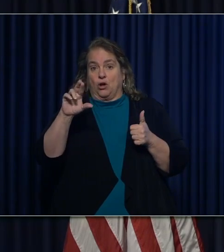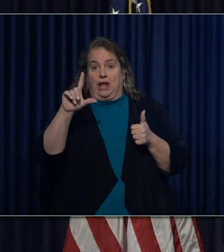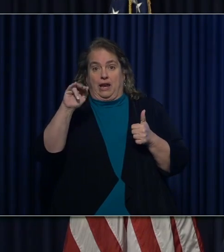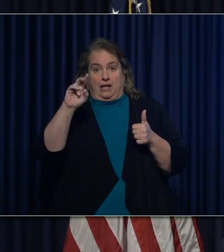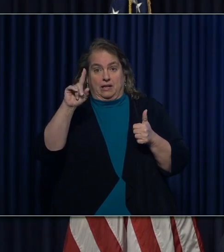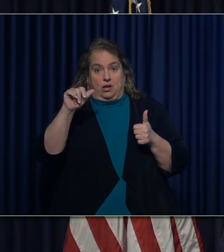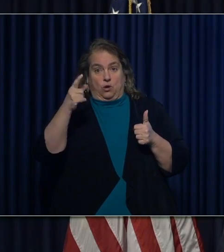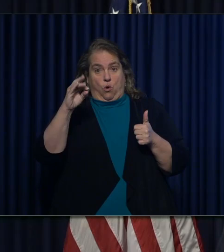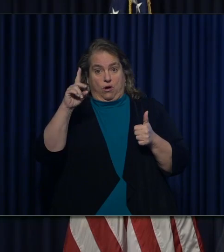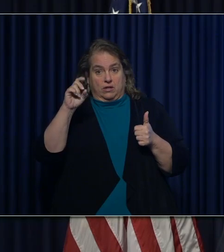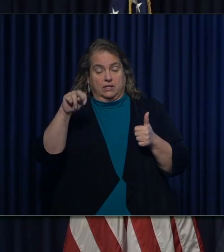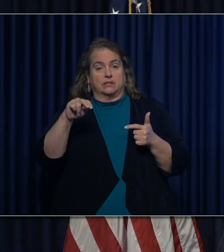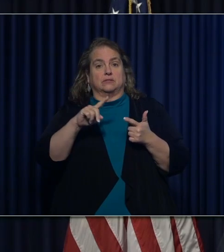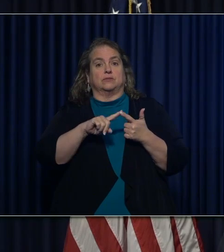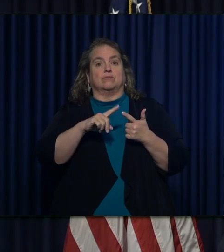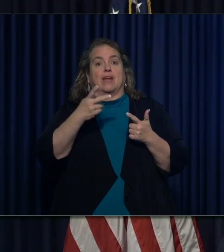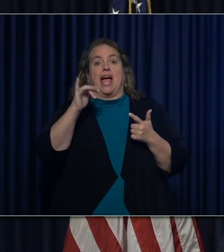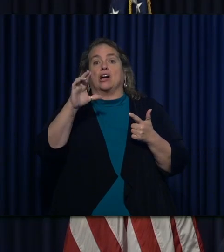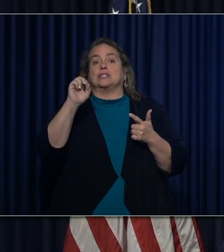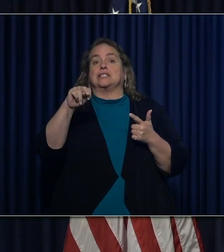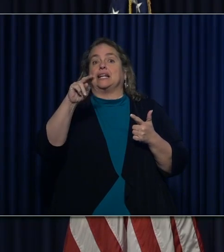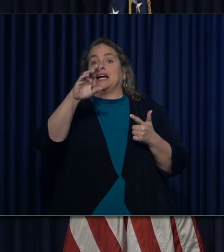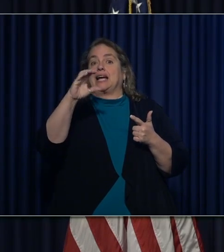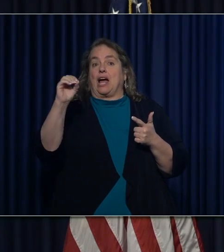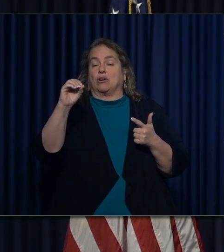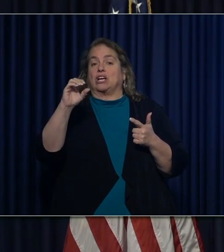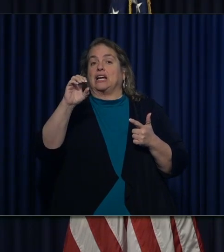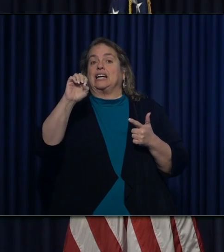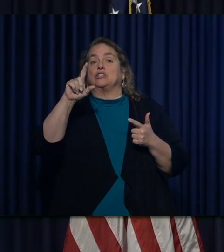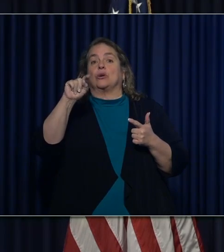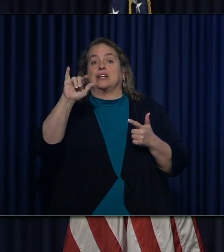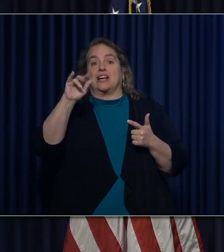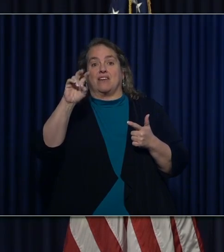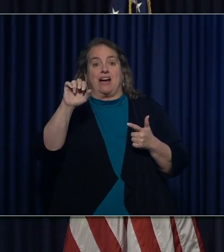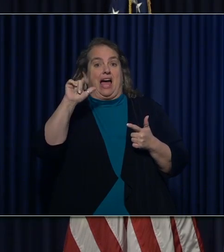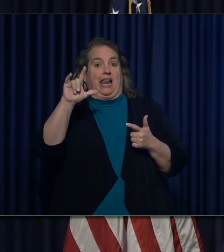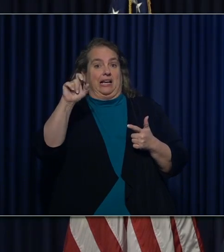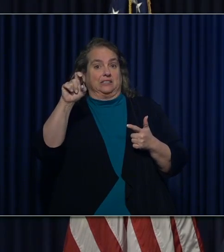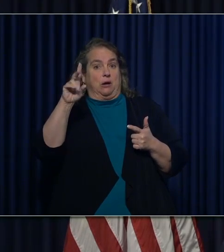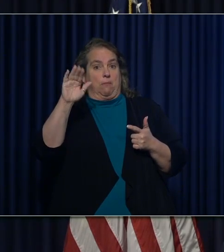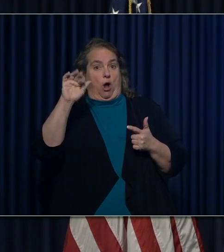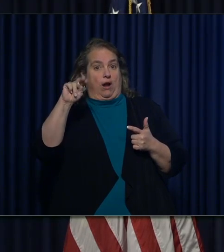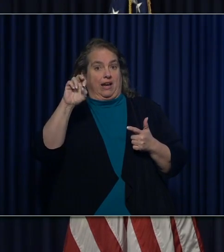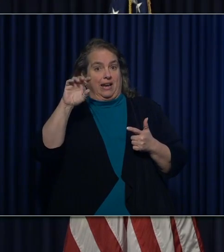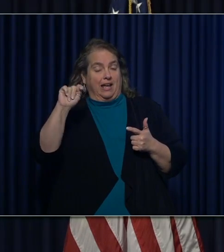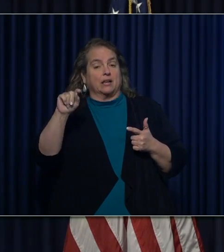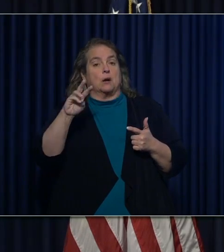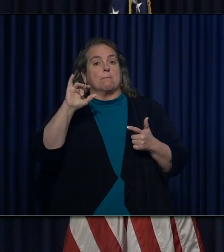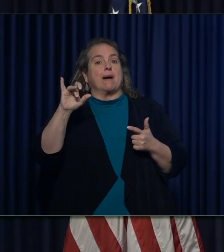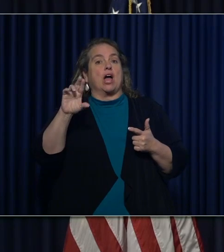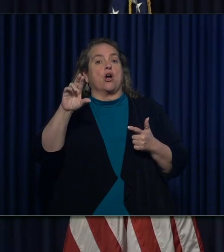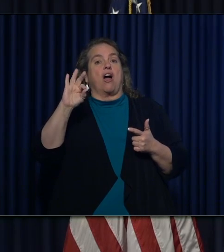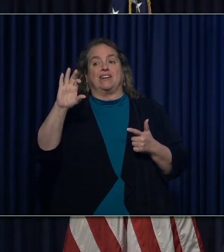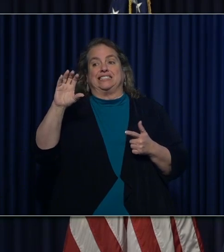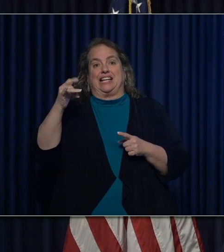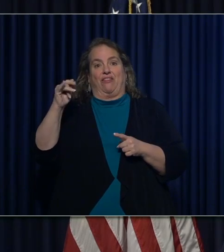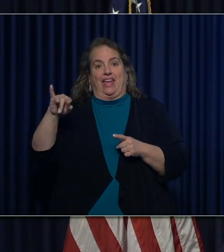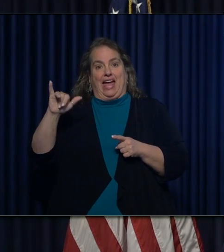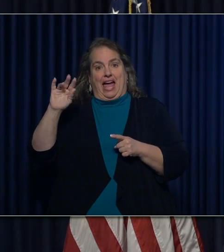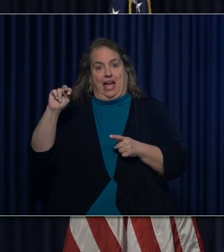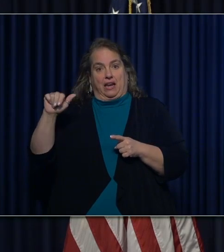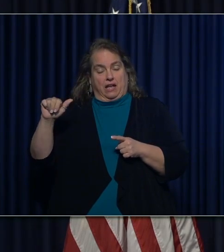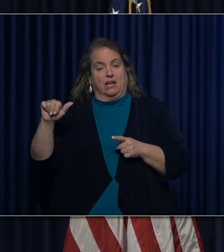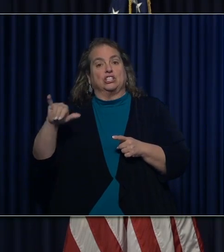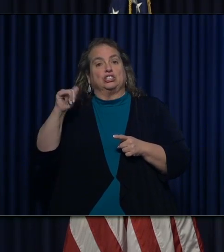Gorton, Harrison County County Judge Executive Alex Barnett, Mayor of Cynthiana James Smith,